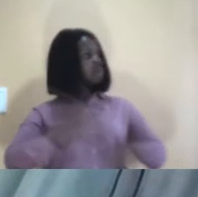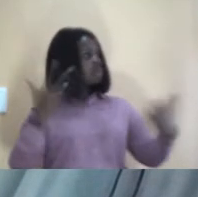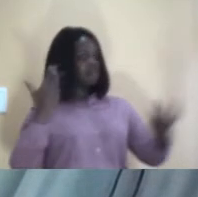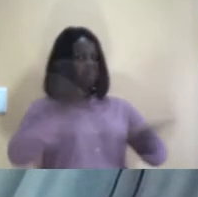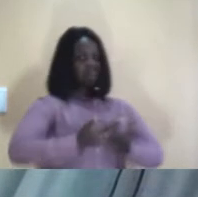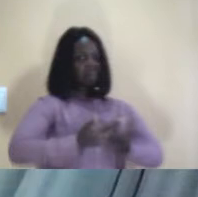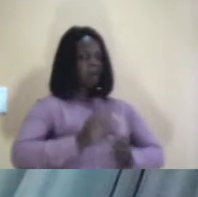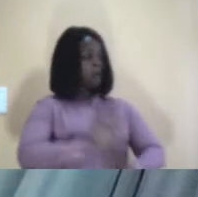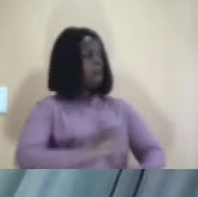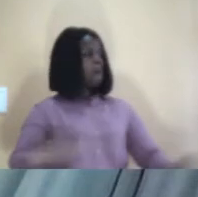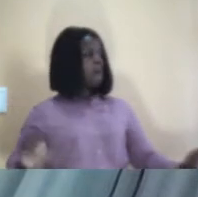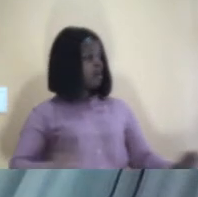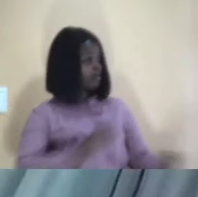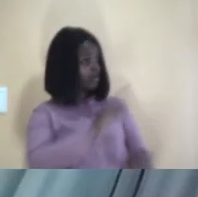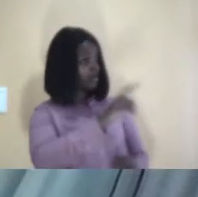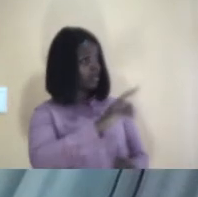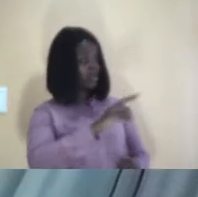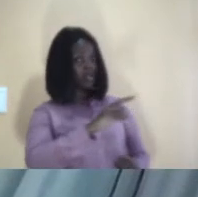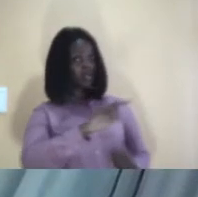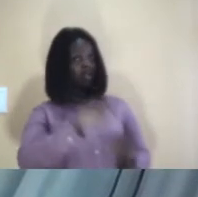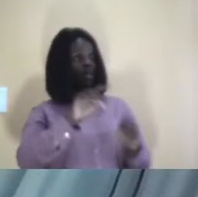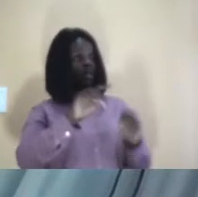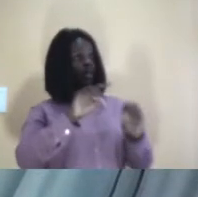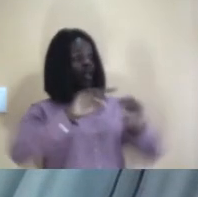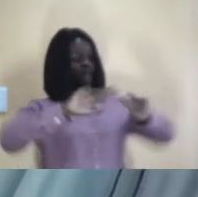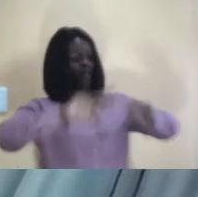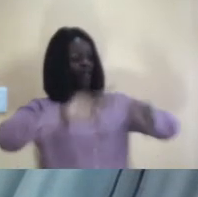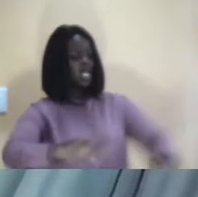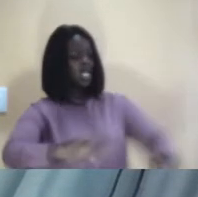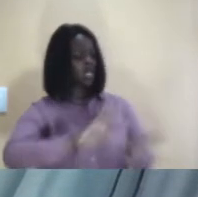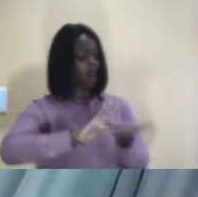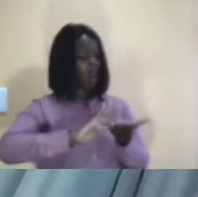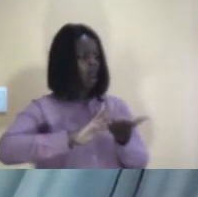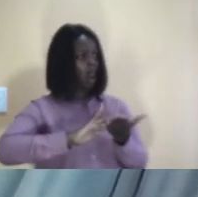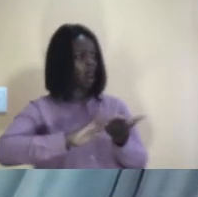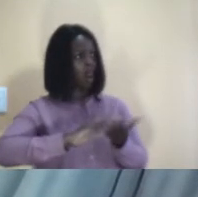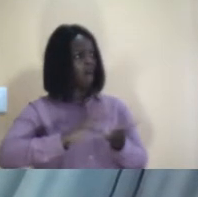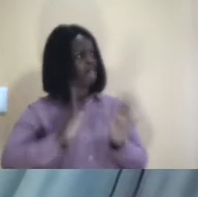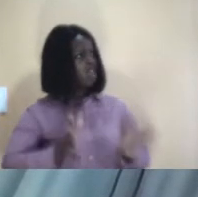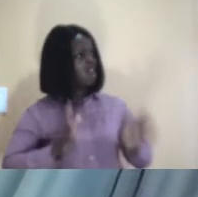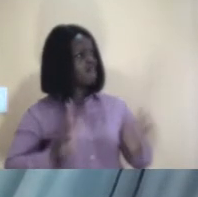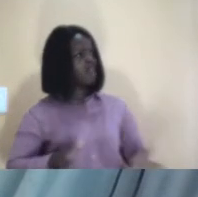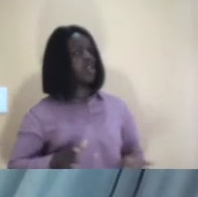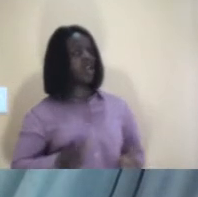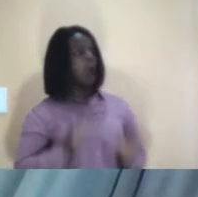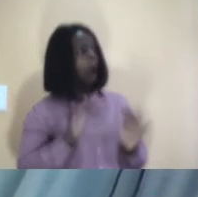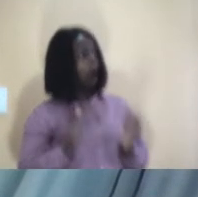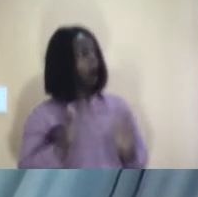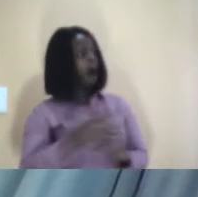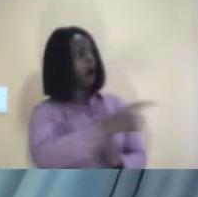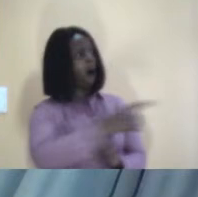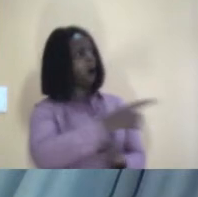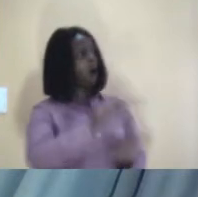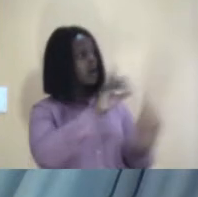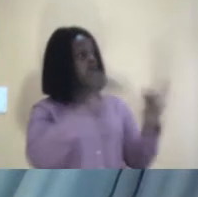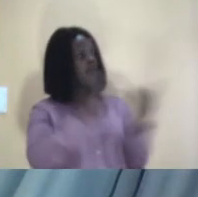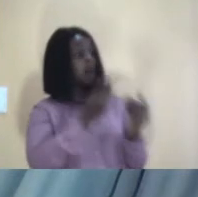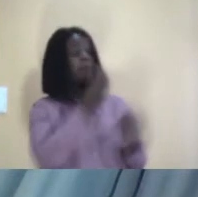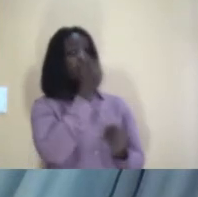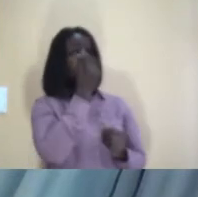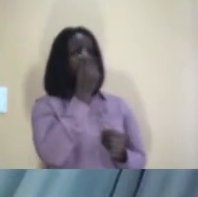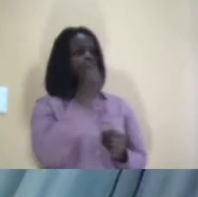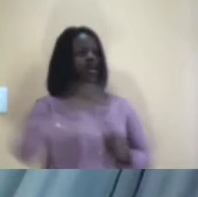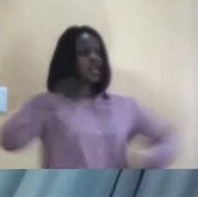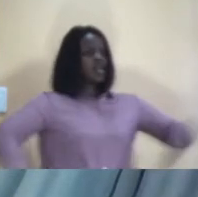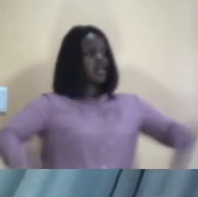it. A forensic investigation was launched into how this department squandered more than